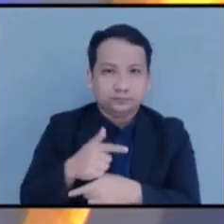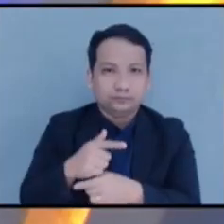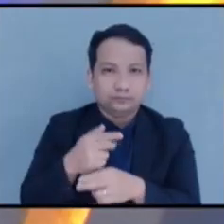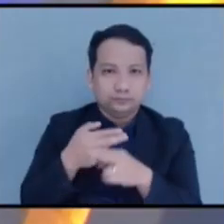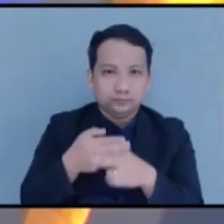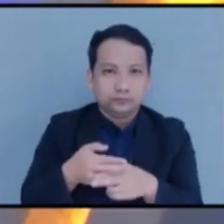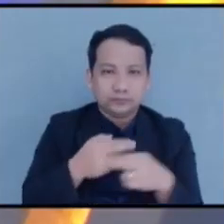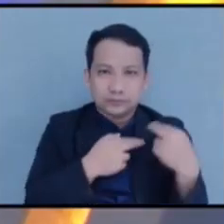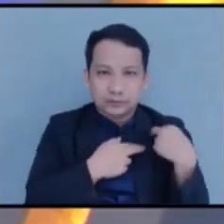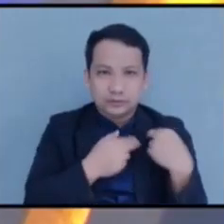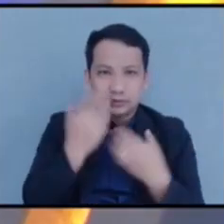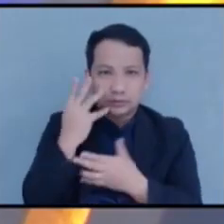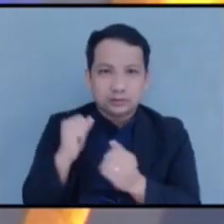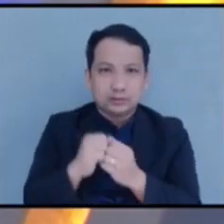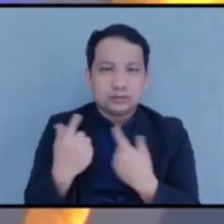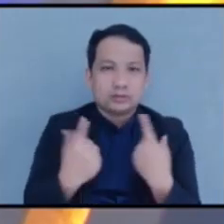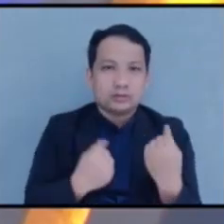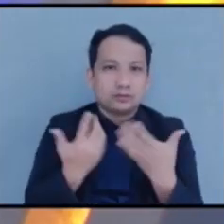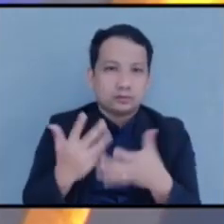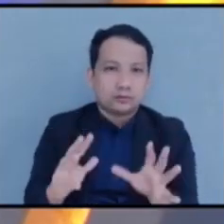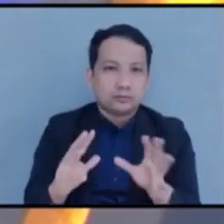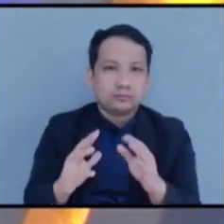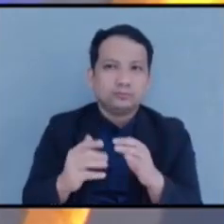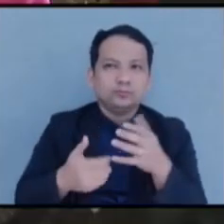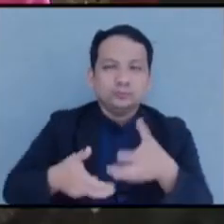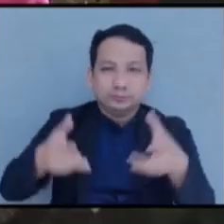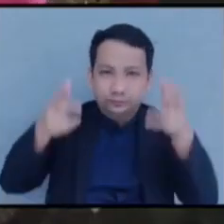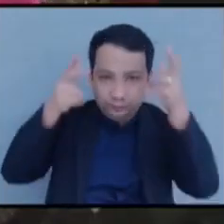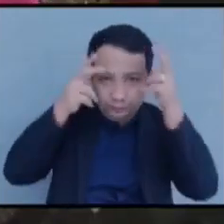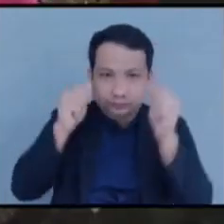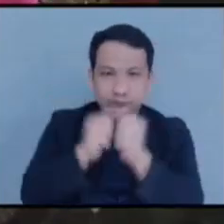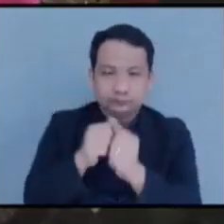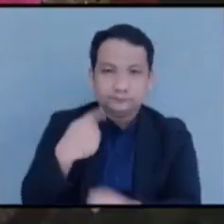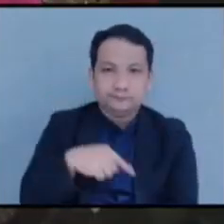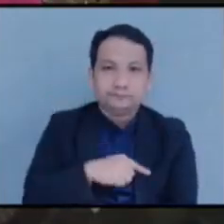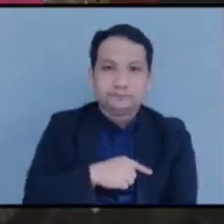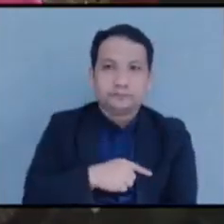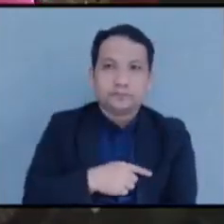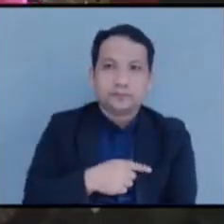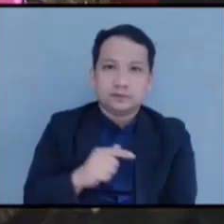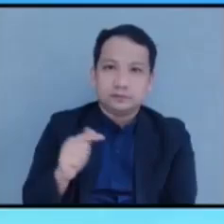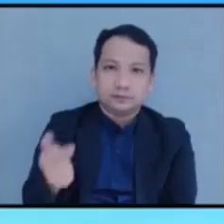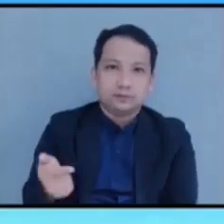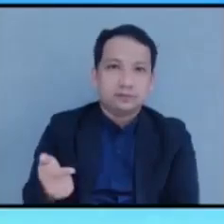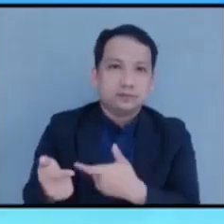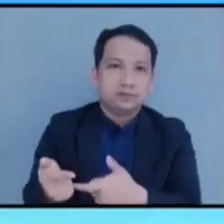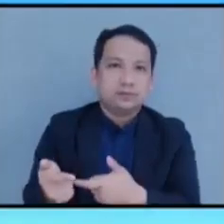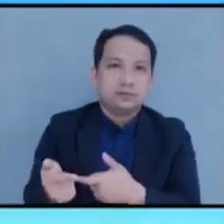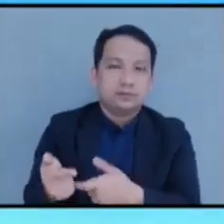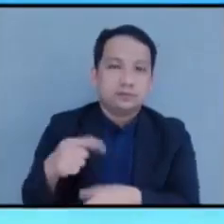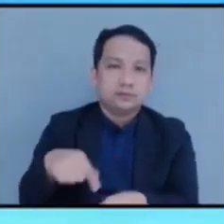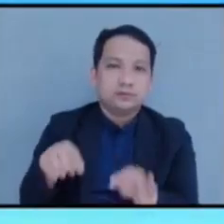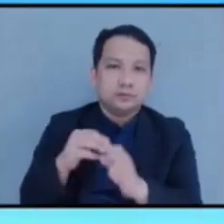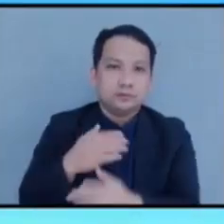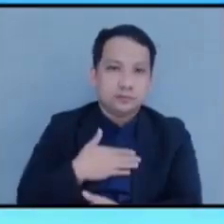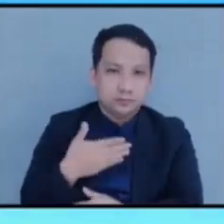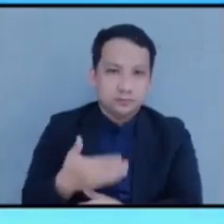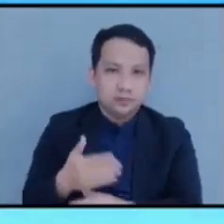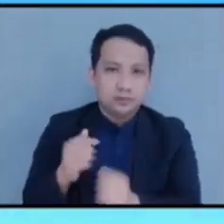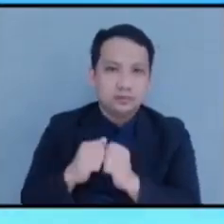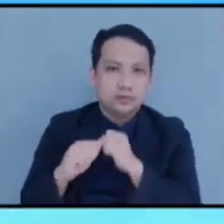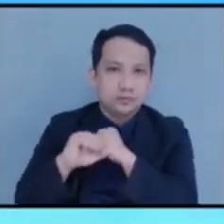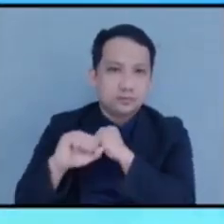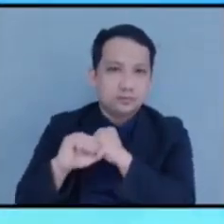activities that you need to do after winning the crown? Well, for me, I would like to fulfill my commitment to my advocacy, which